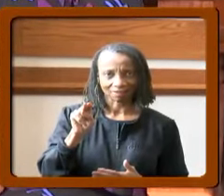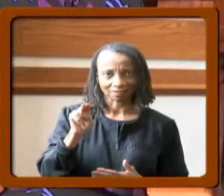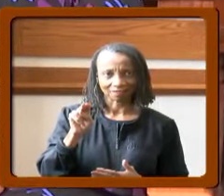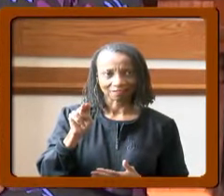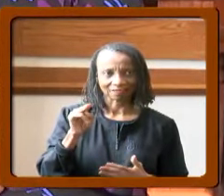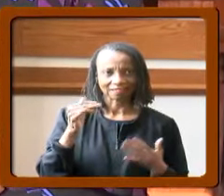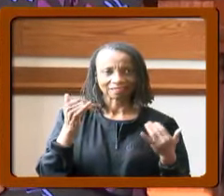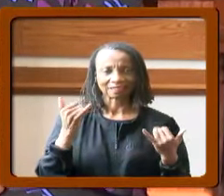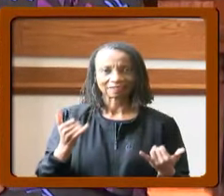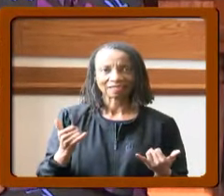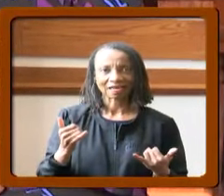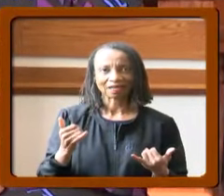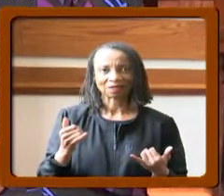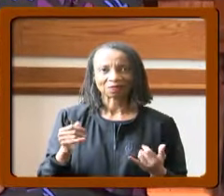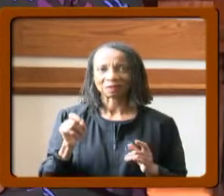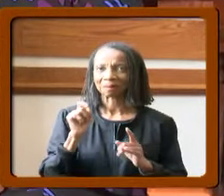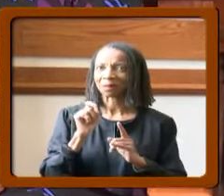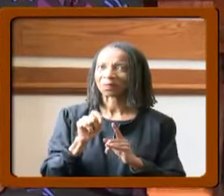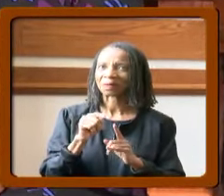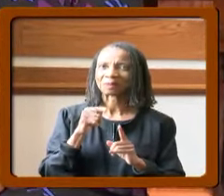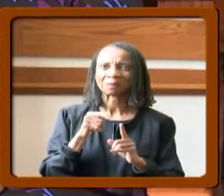reminding us that God loved us so.